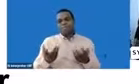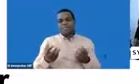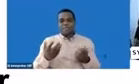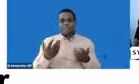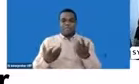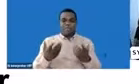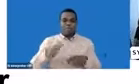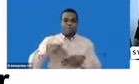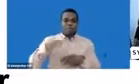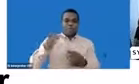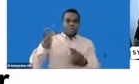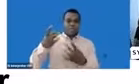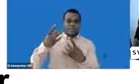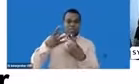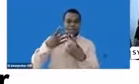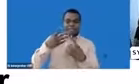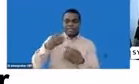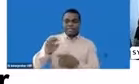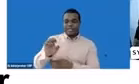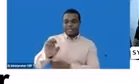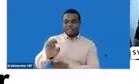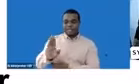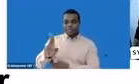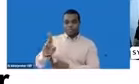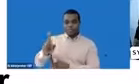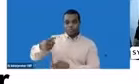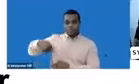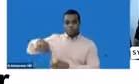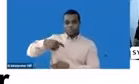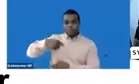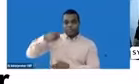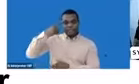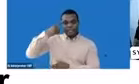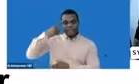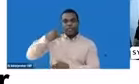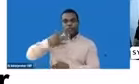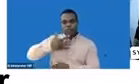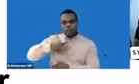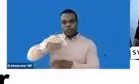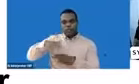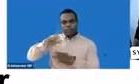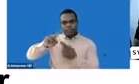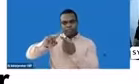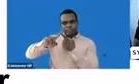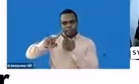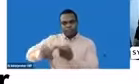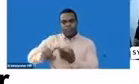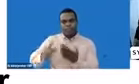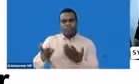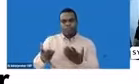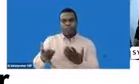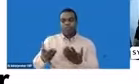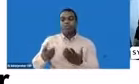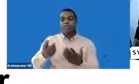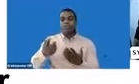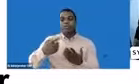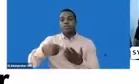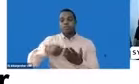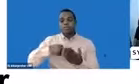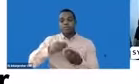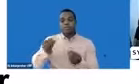that when we give a feedback, we would like to have an